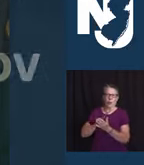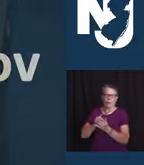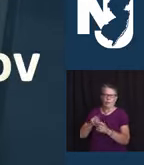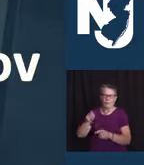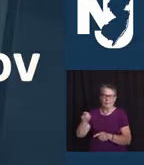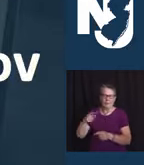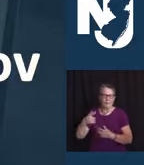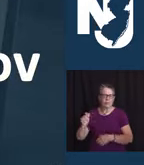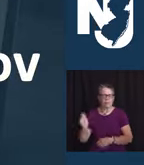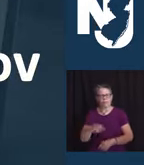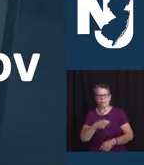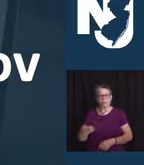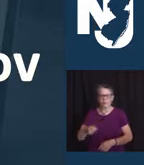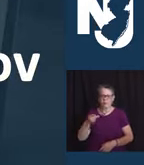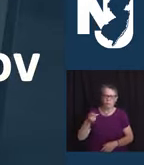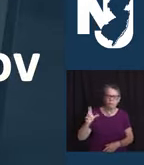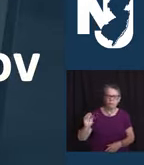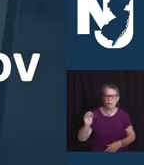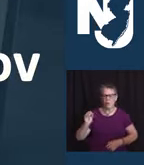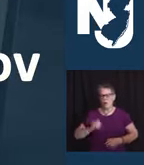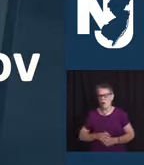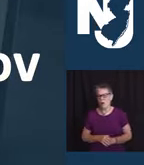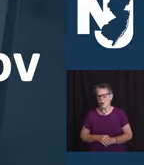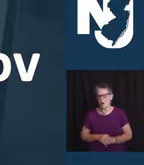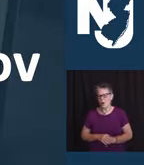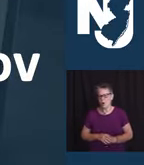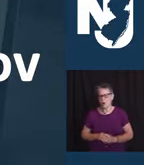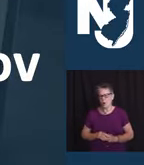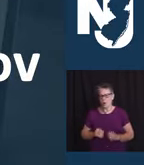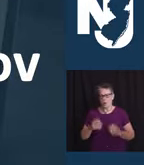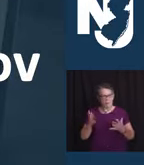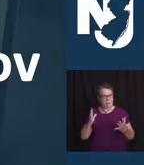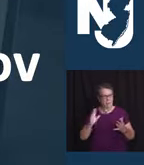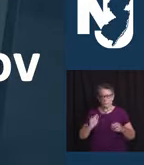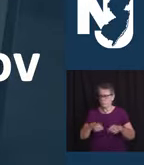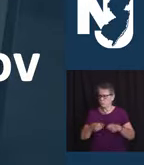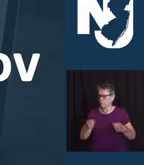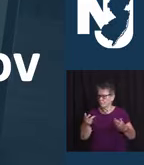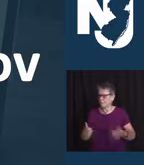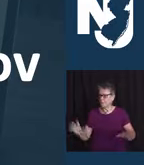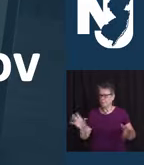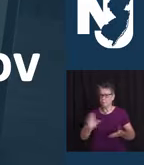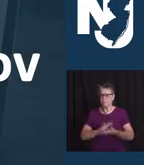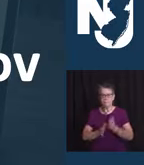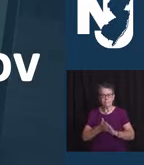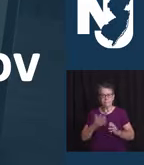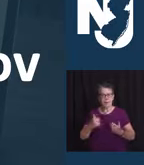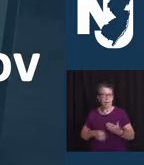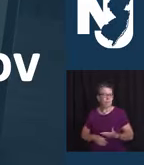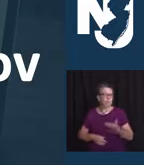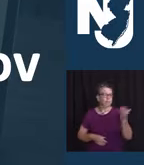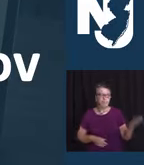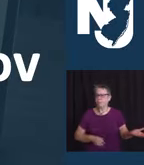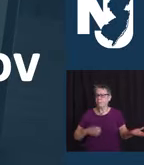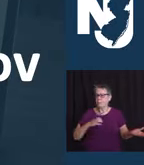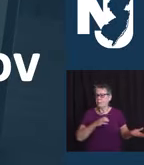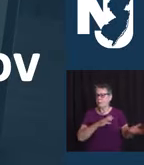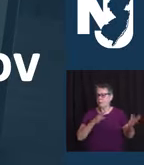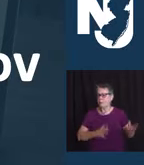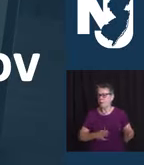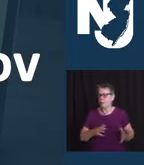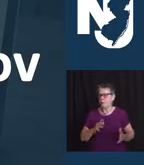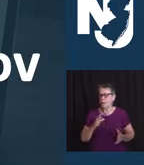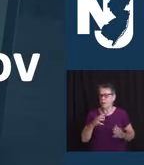up for me. Please help me welcome the woman who needs no introduction, the Commissioner of the Department of Health. Oh, sorry. Forgive me. I'm going to Brian.